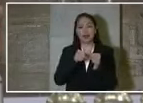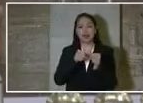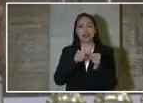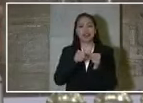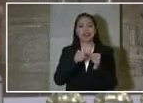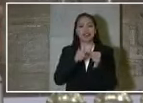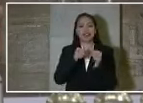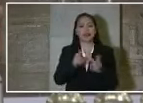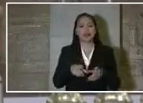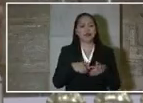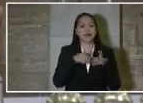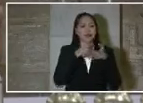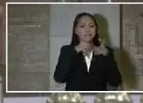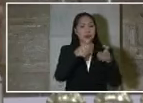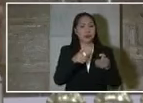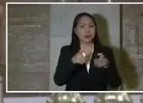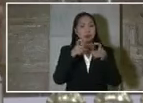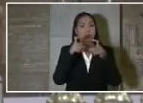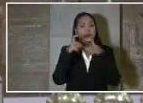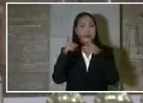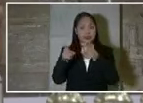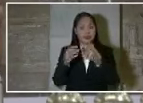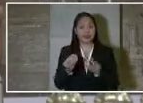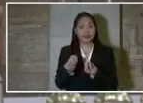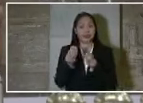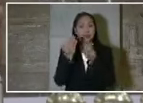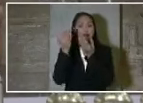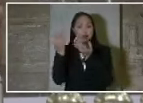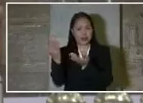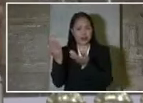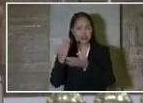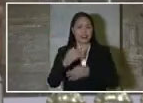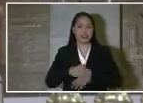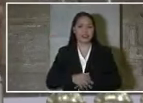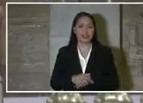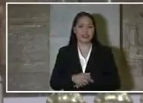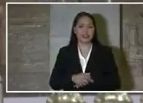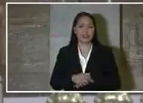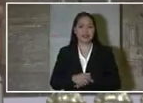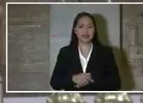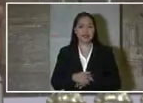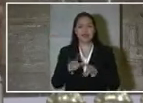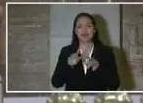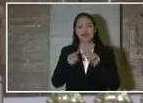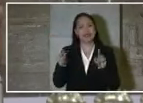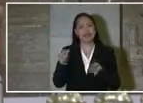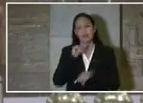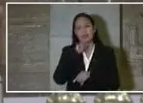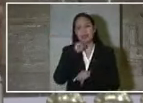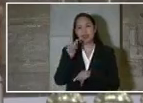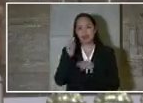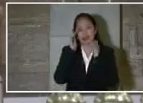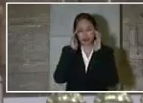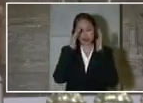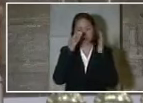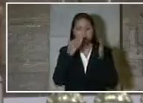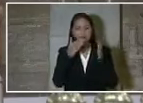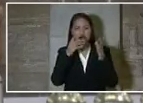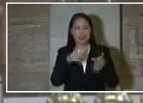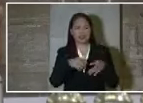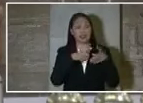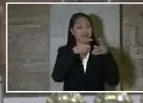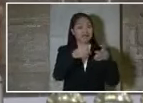ng kanilang handog. But I do not want to focus on giving gifts.